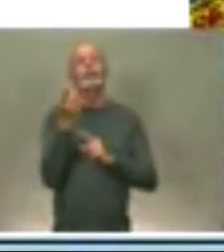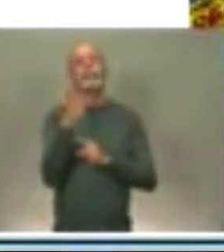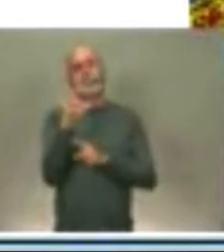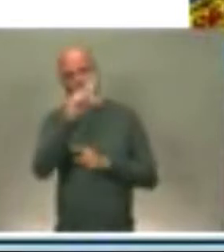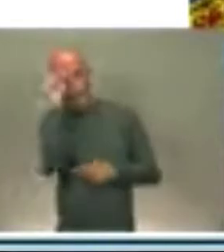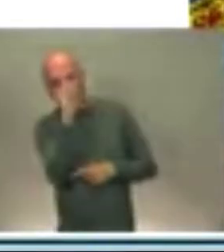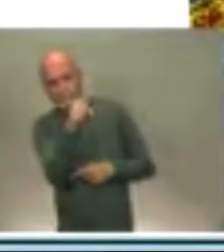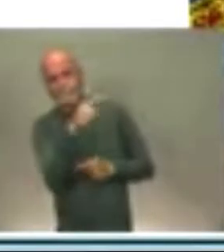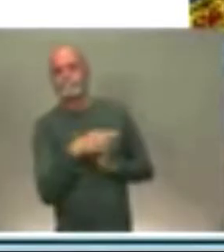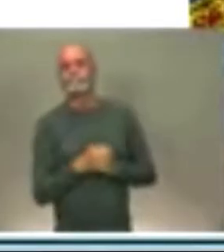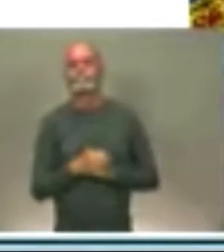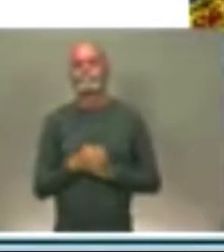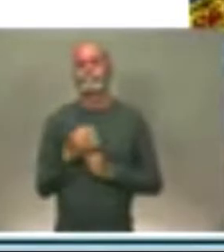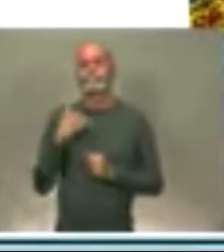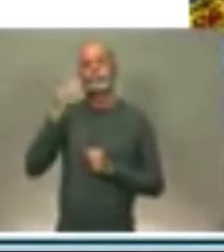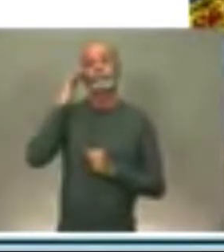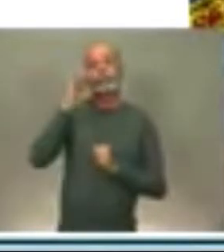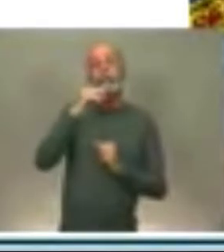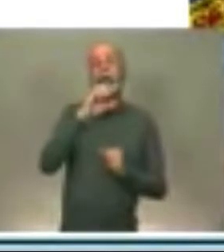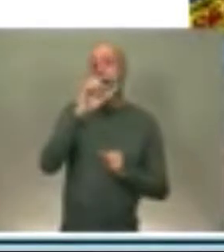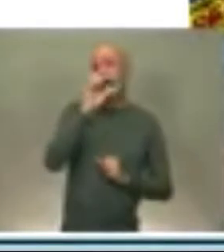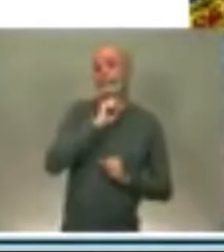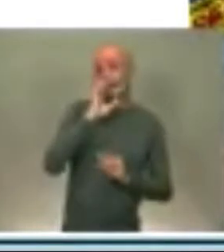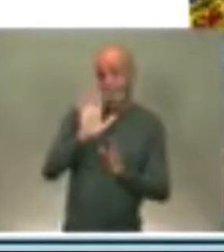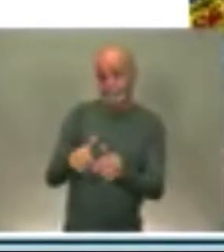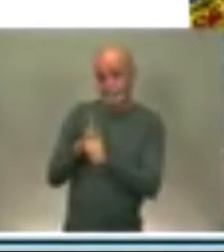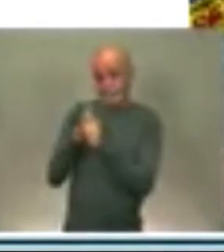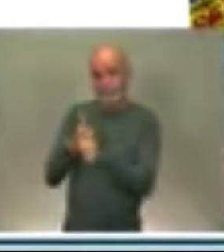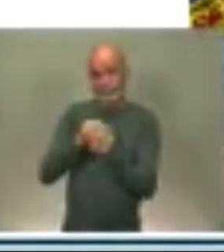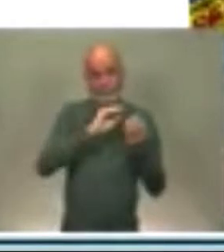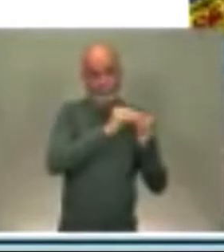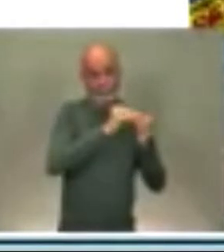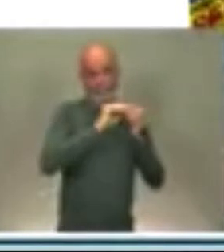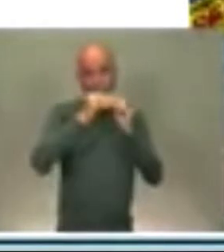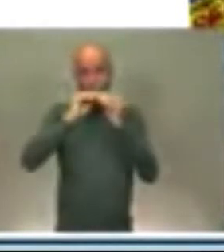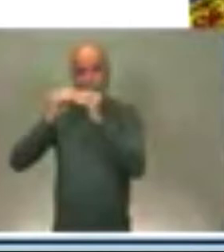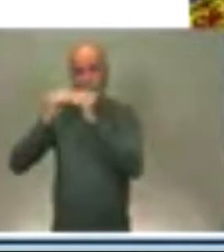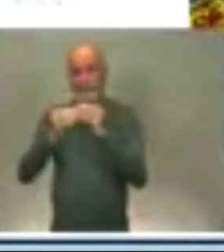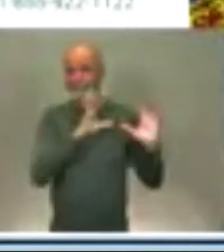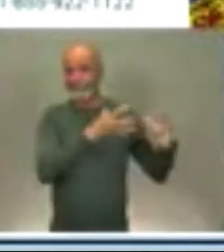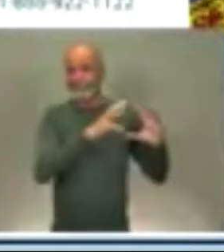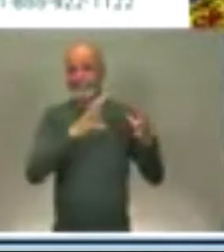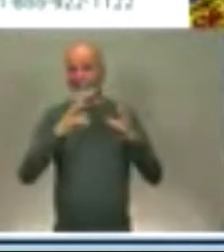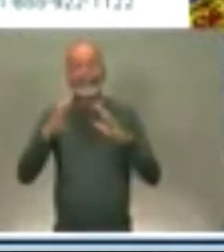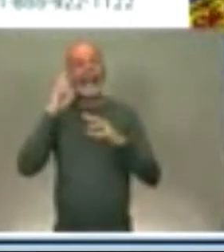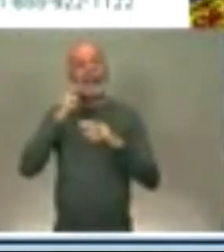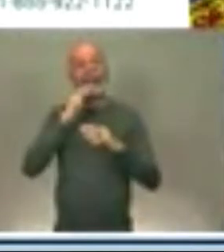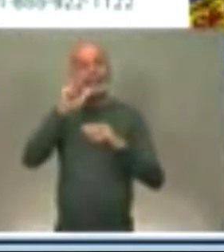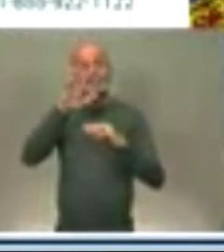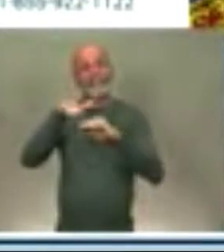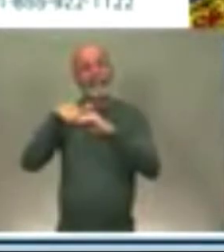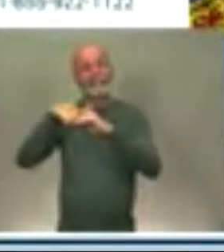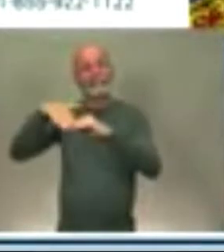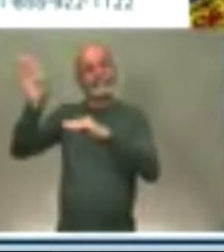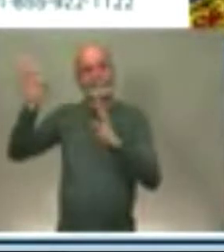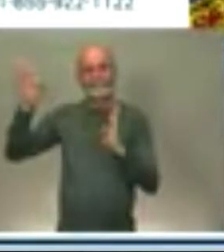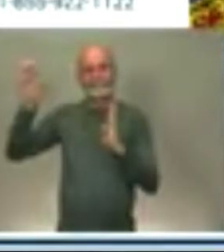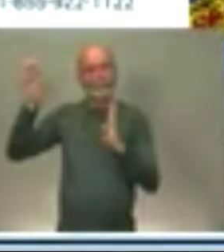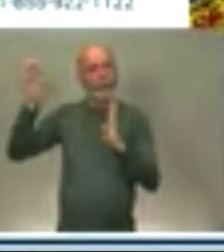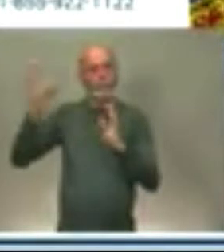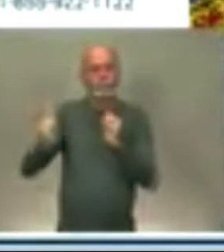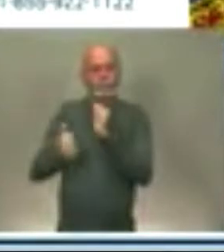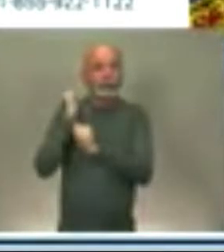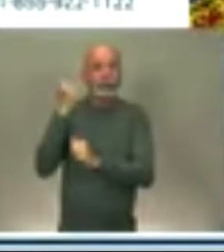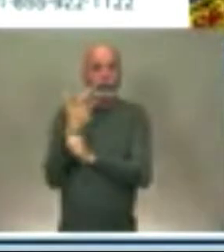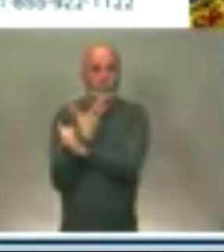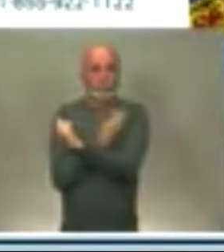if you go by age, by age breakdown, the 35 and above have very high vaccination rates. So that's